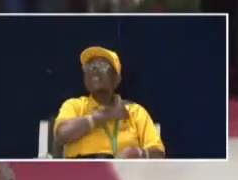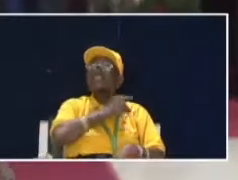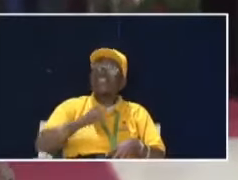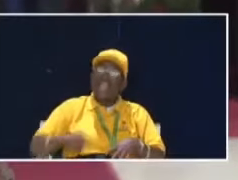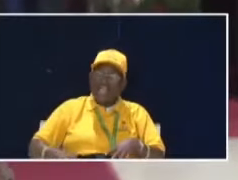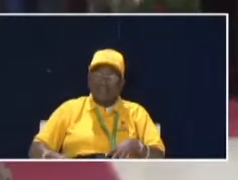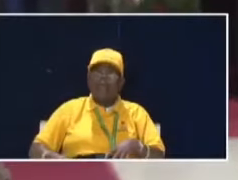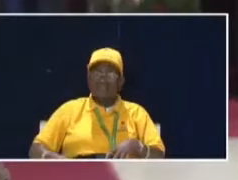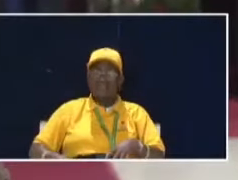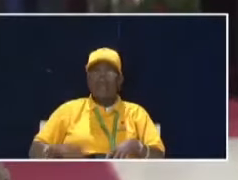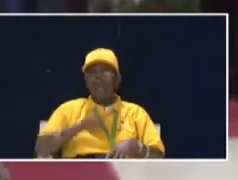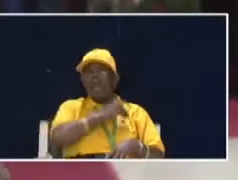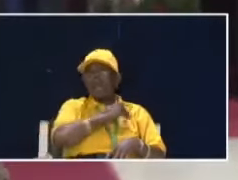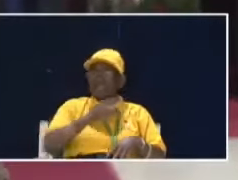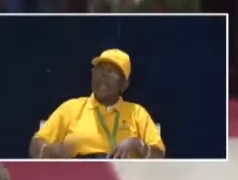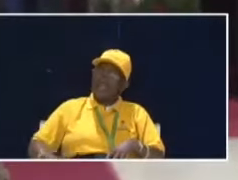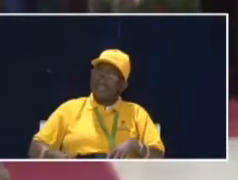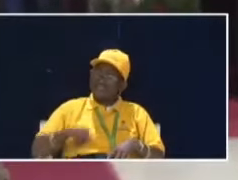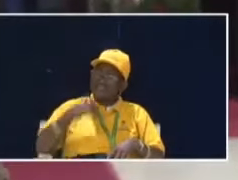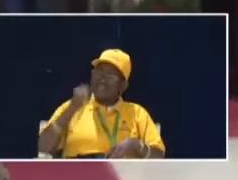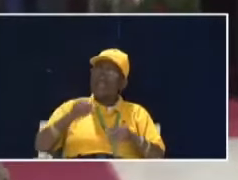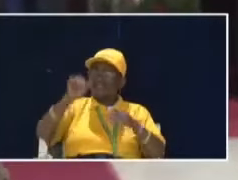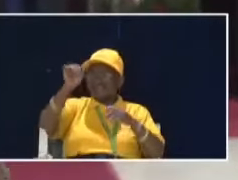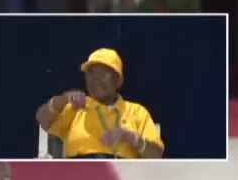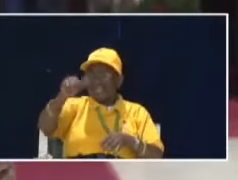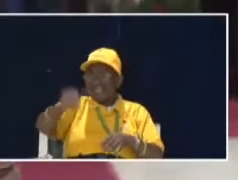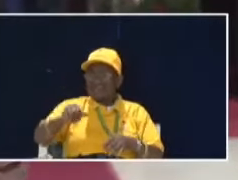And David said, yes, yes, what's happening?